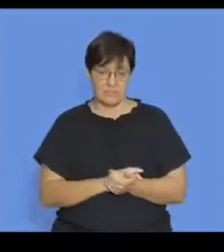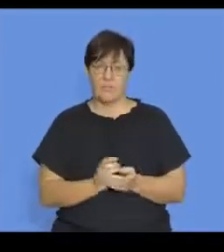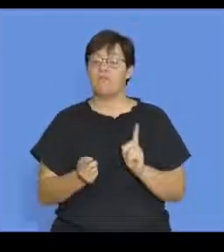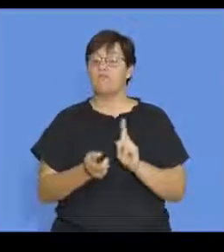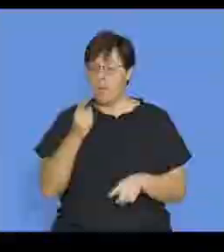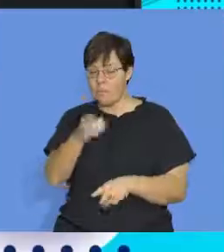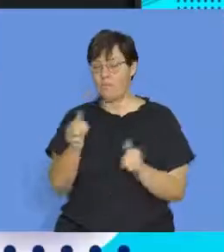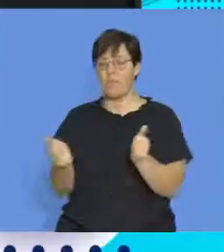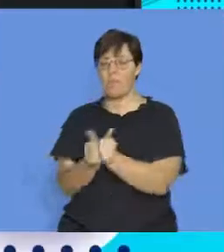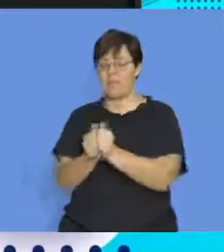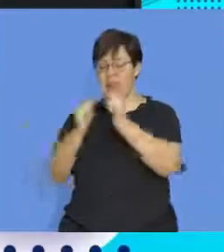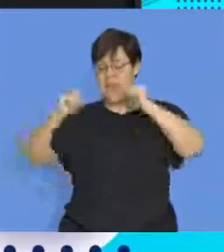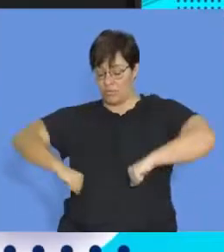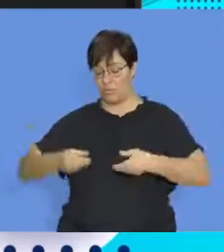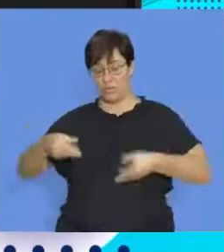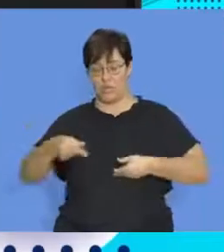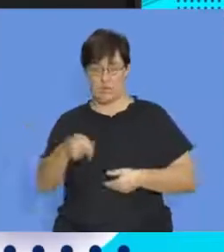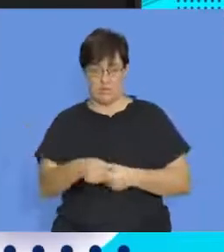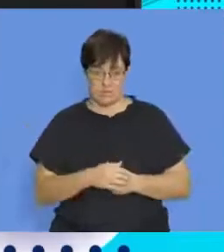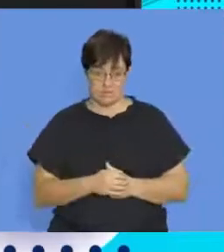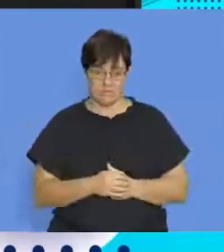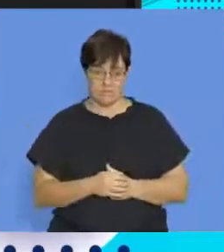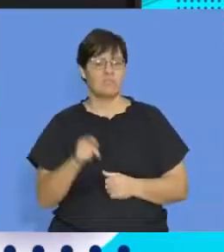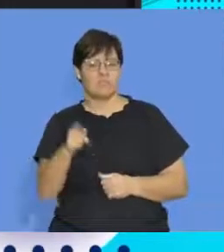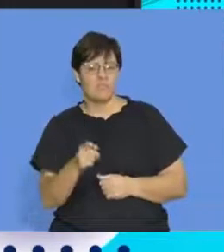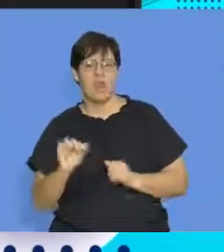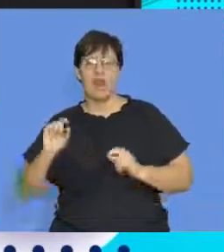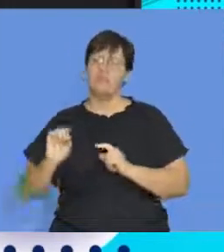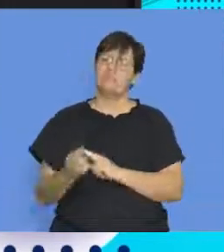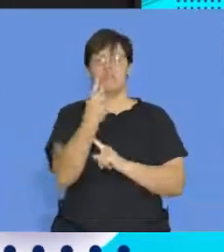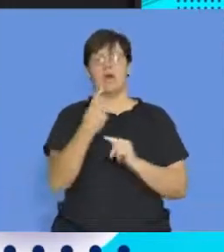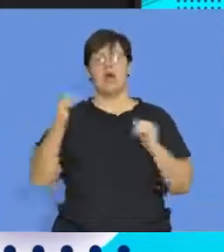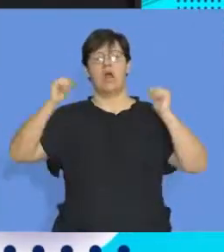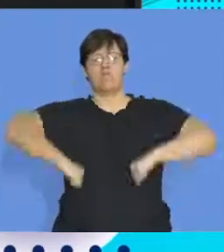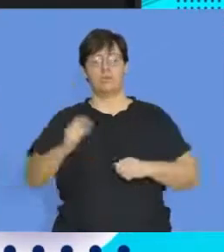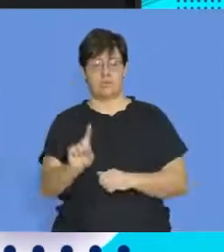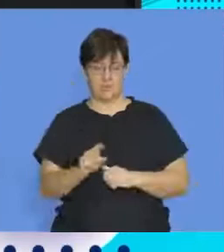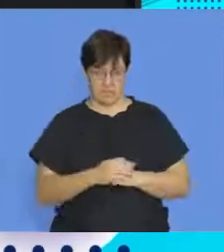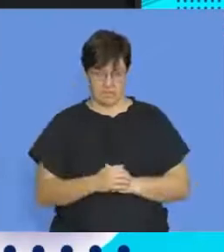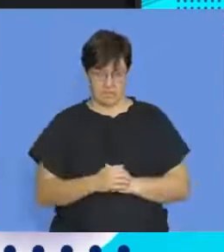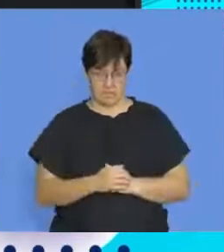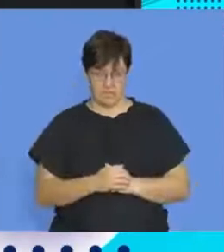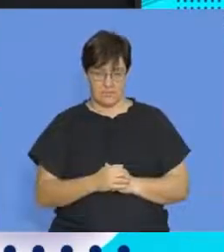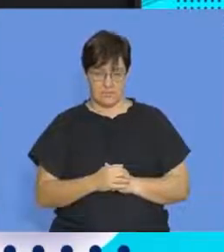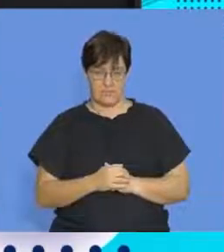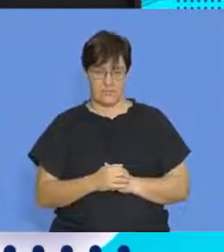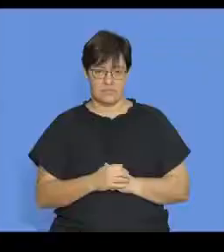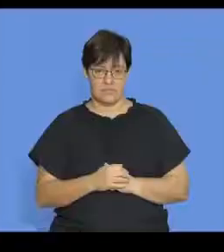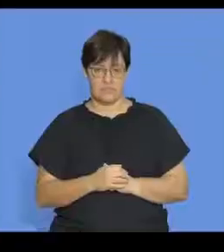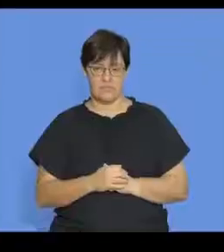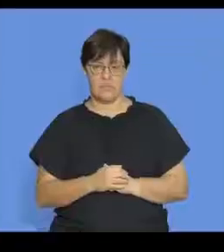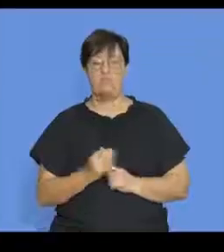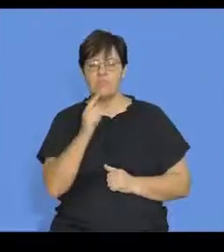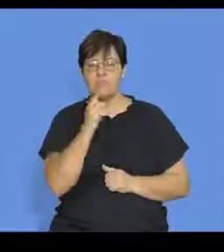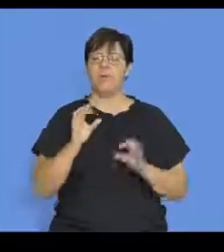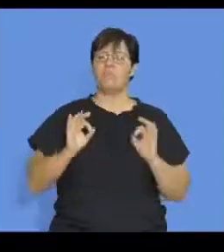coming from the partnership agreement, what they initially agreed upon. Okay, right, so